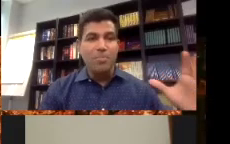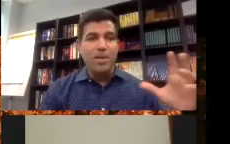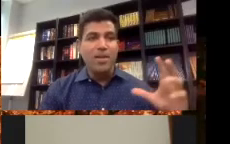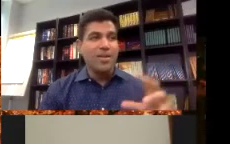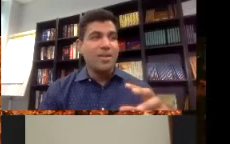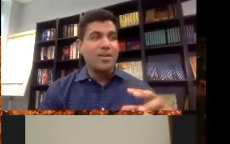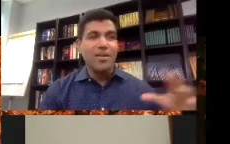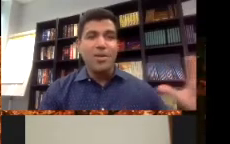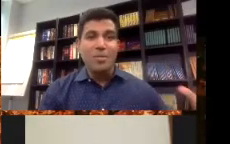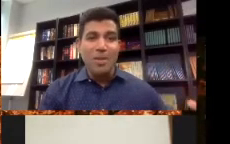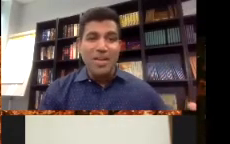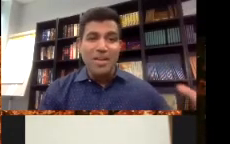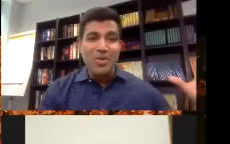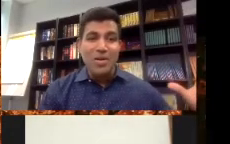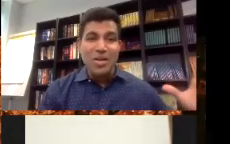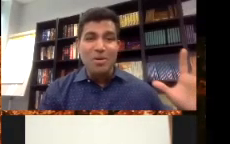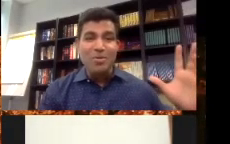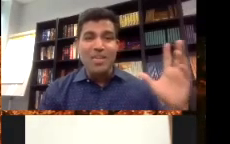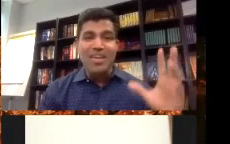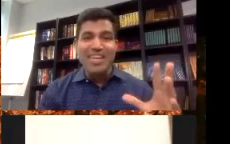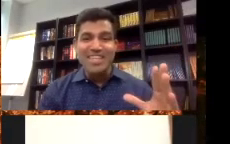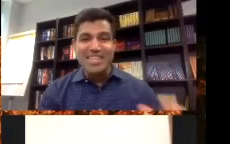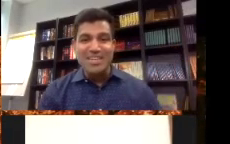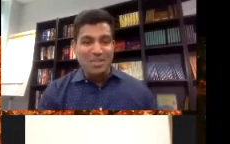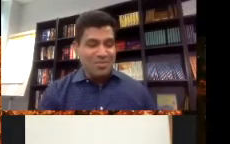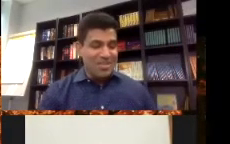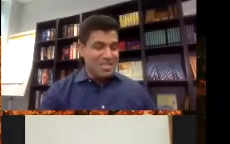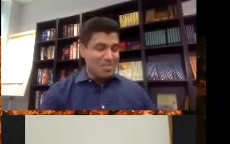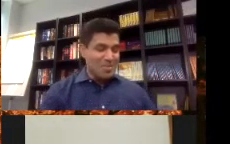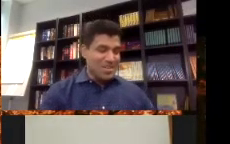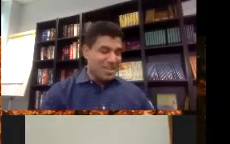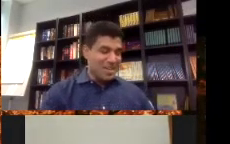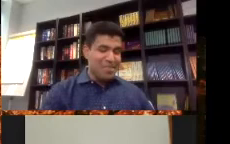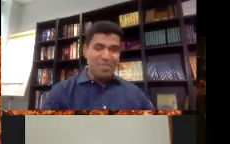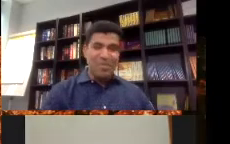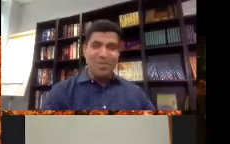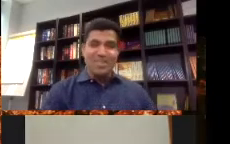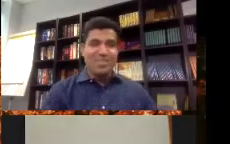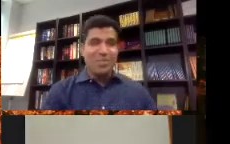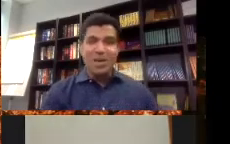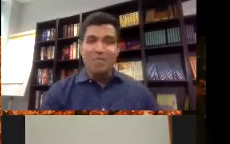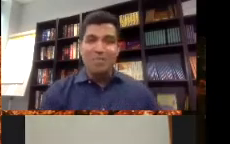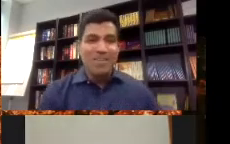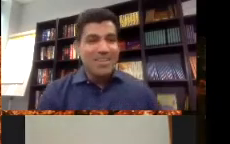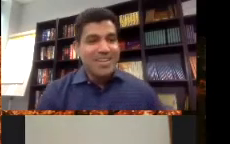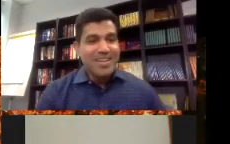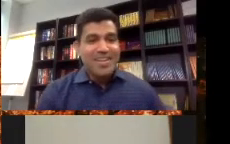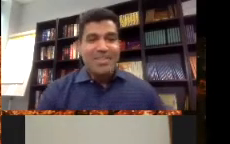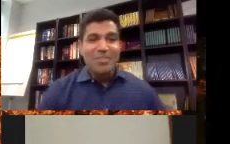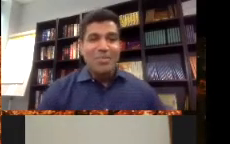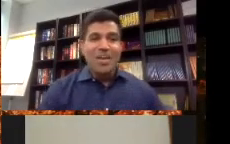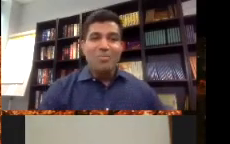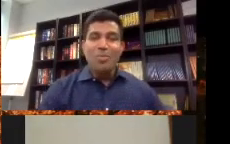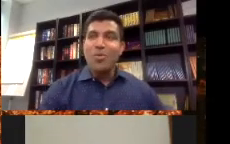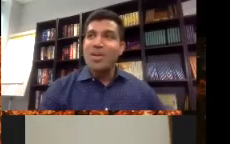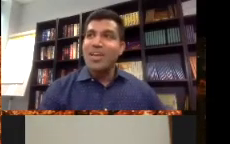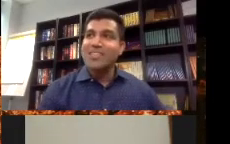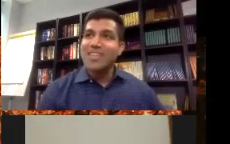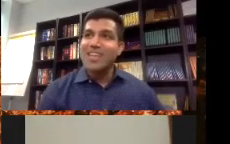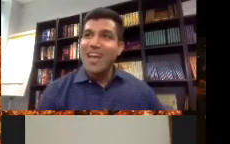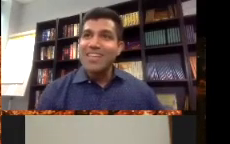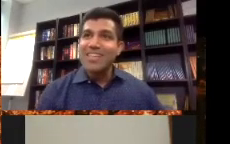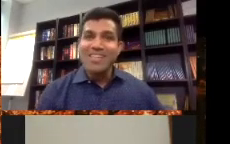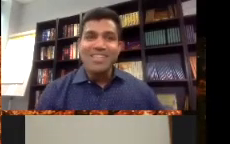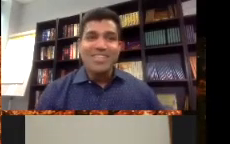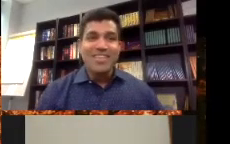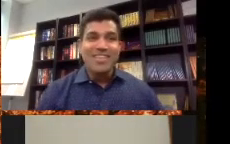We are talking about the heat of the summer everywhere. It's warm. You know, we had more days